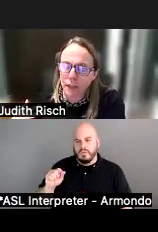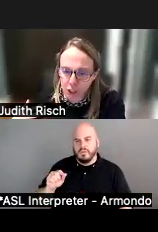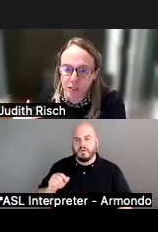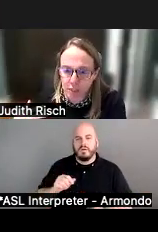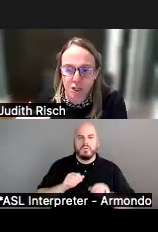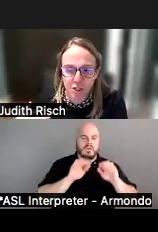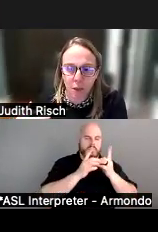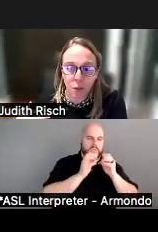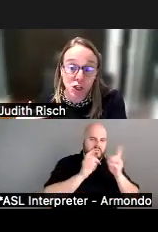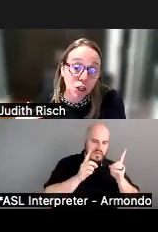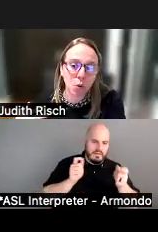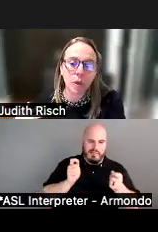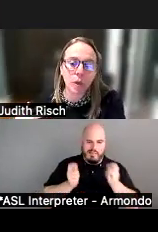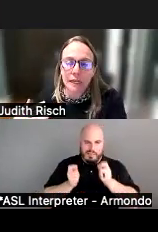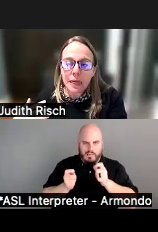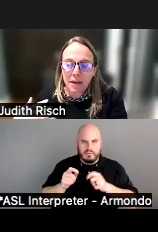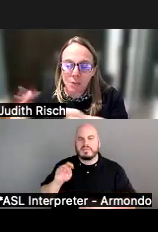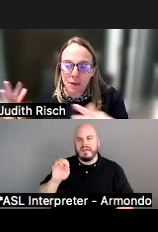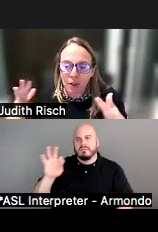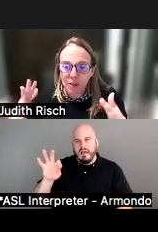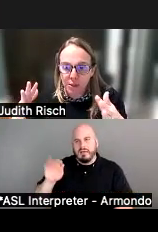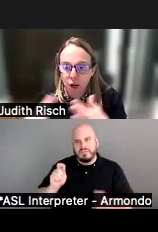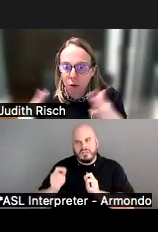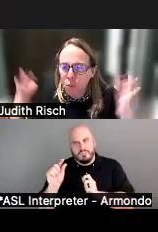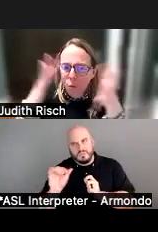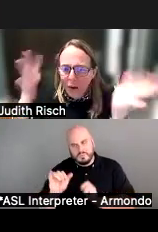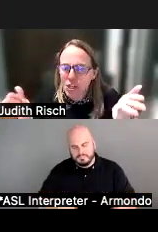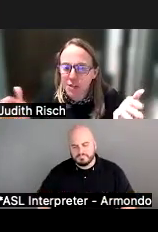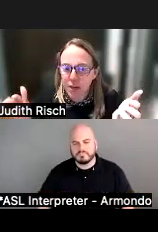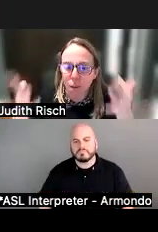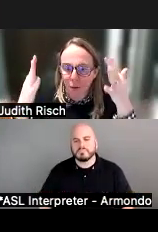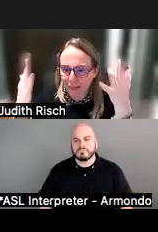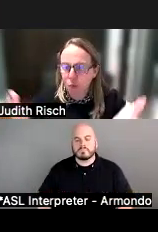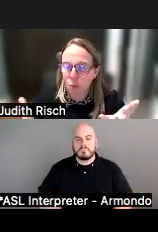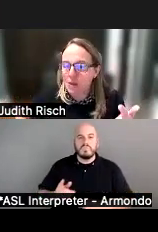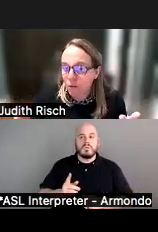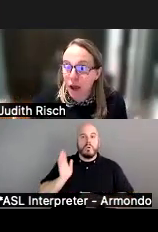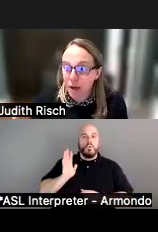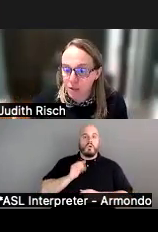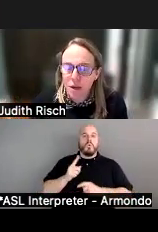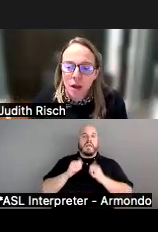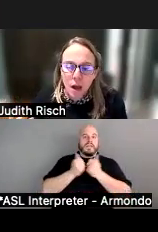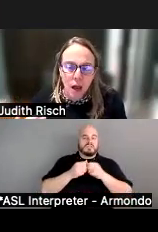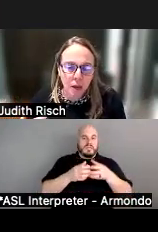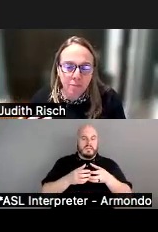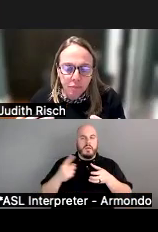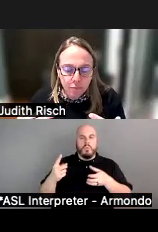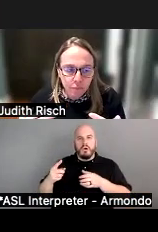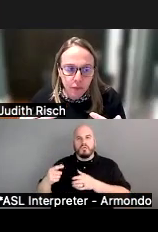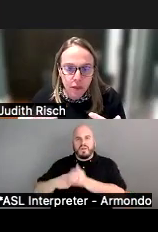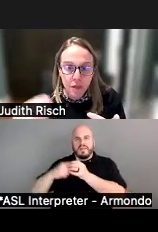our regulations did change at that point too. But it's because we were one agency at one point and they were one set of